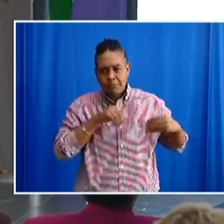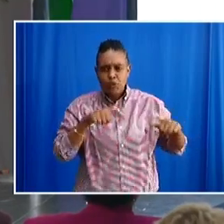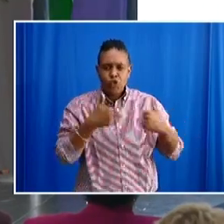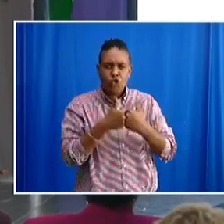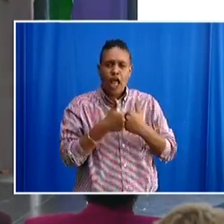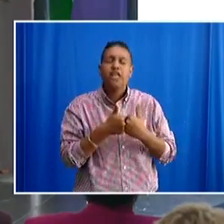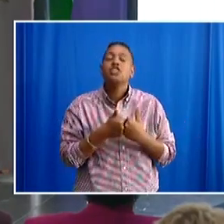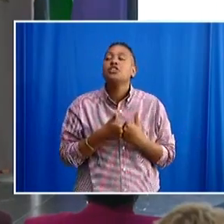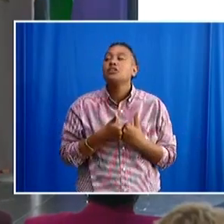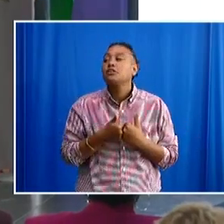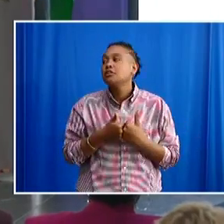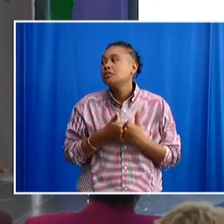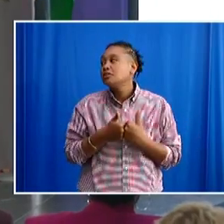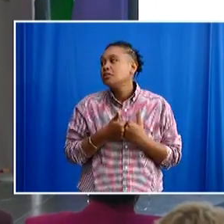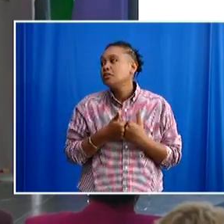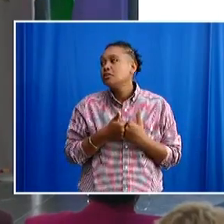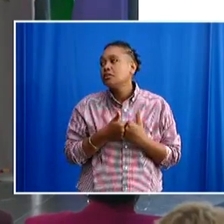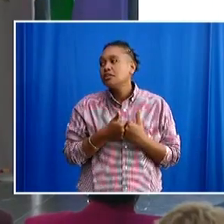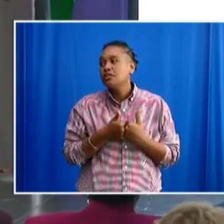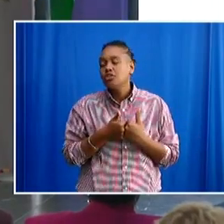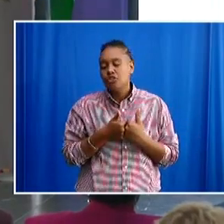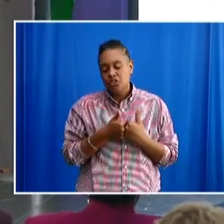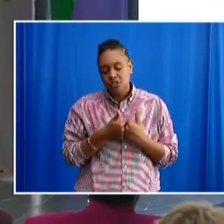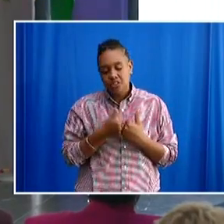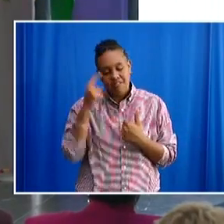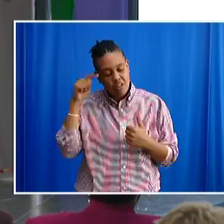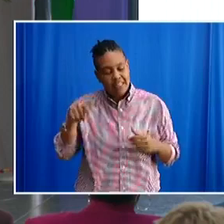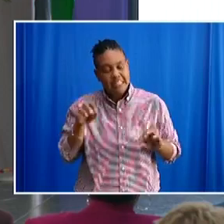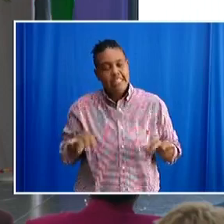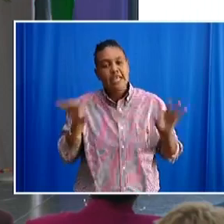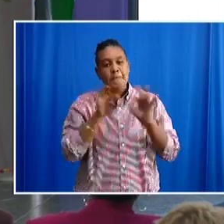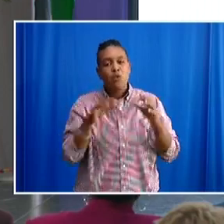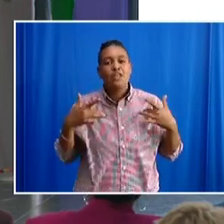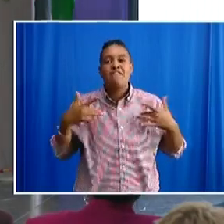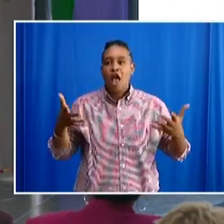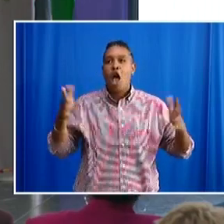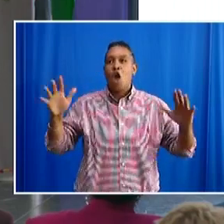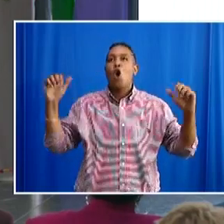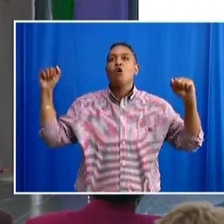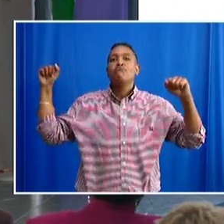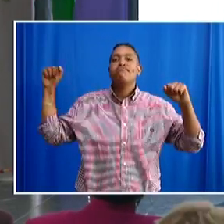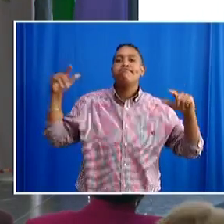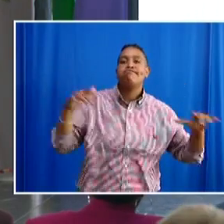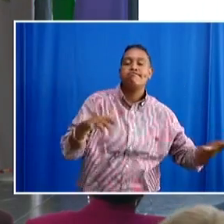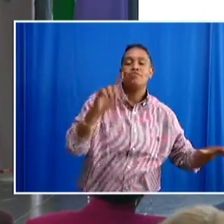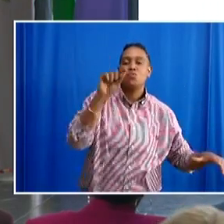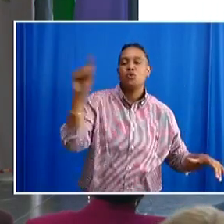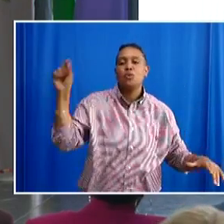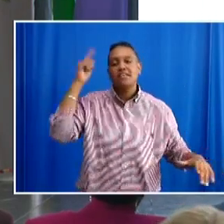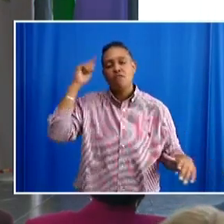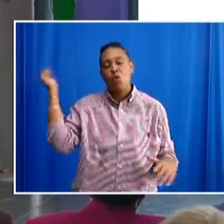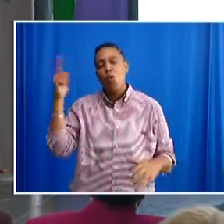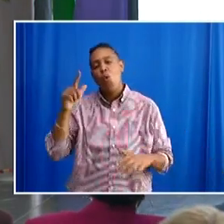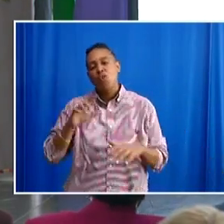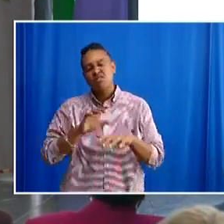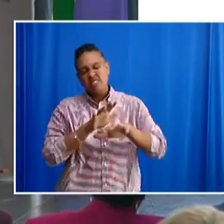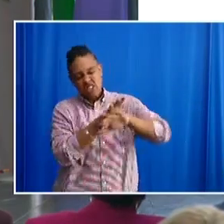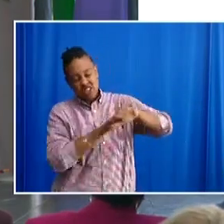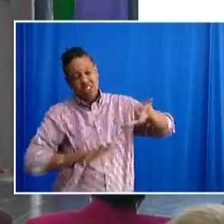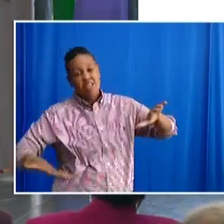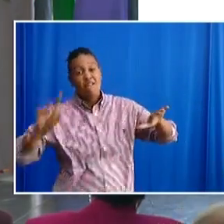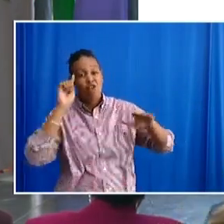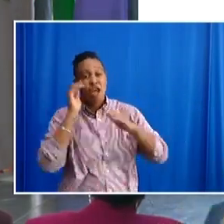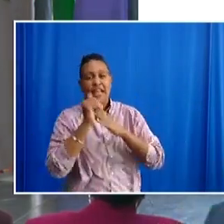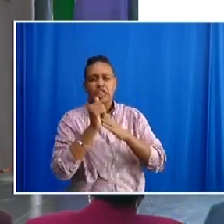up this important event for the whole region, for the whole hemisphere, for the leadership of